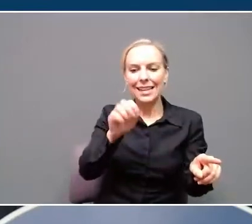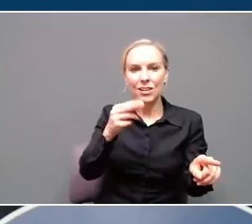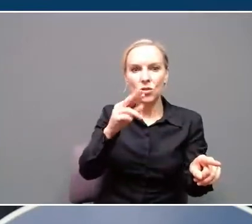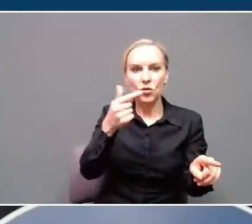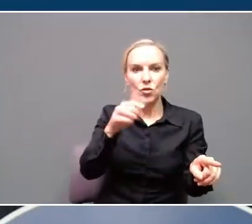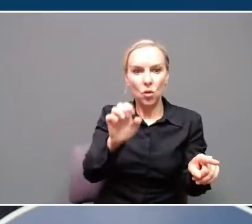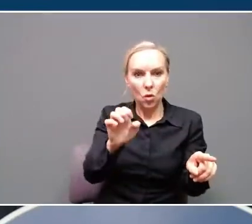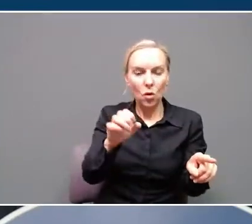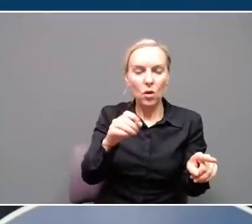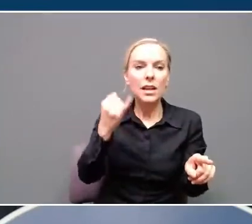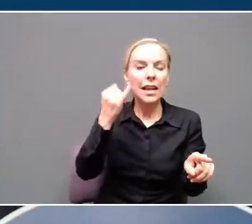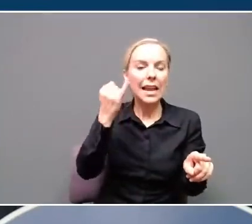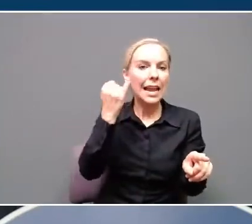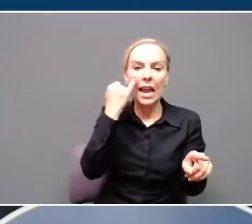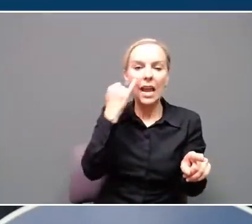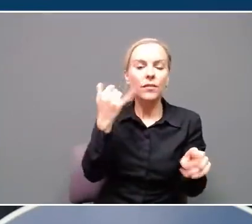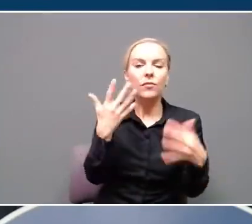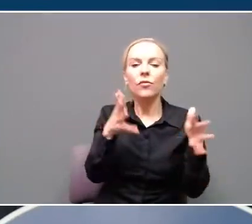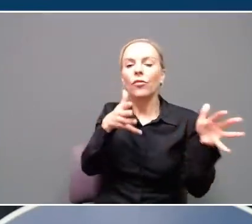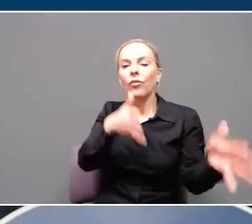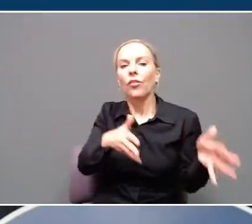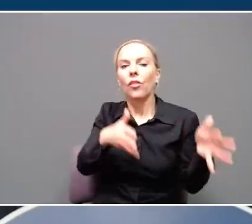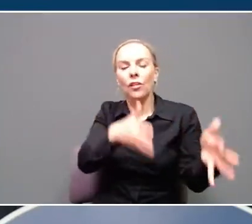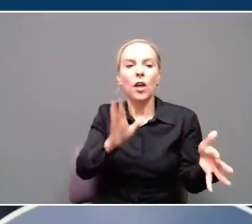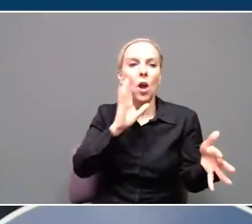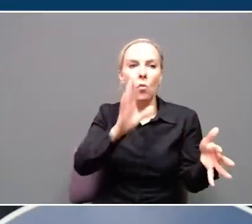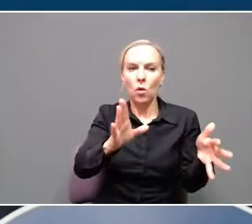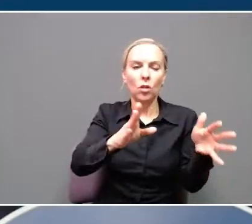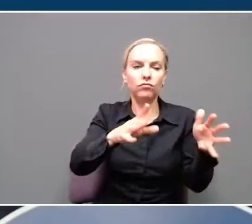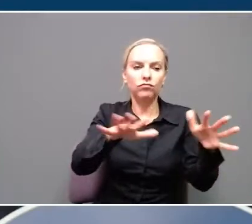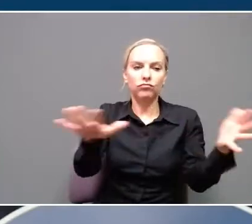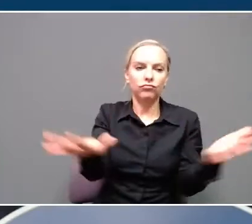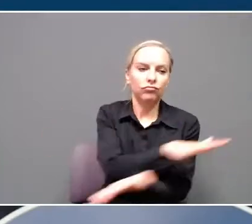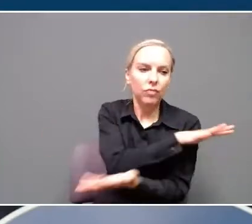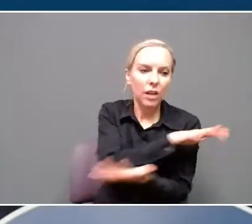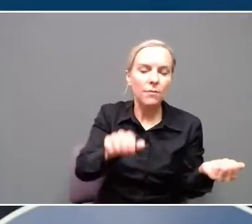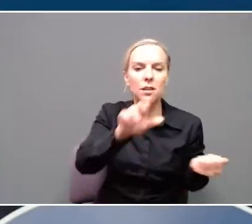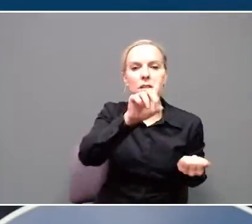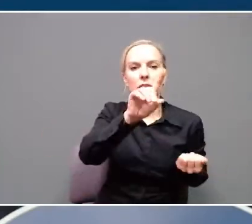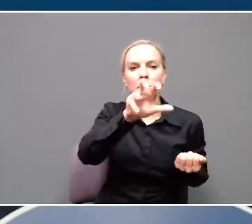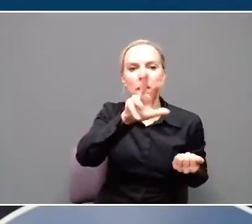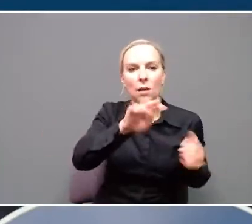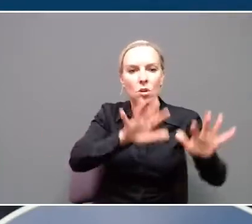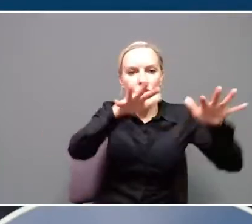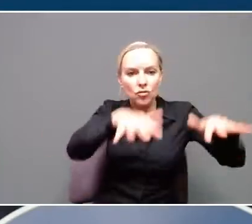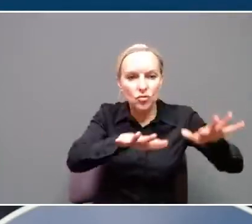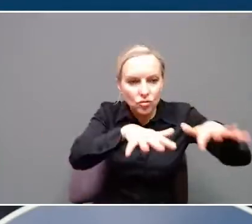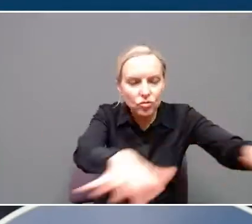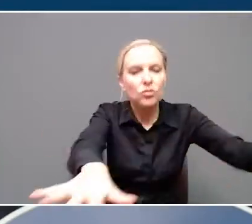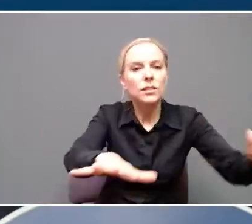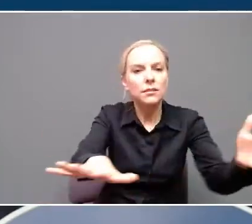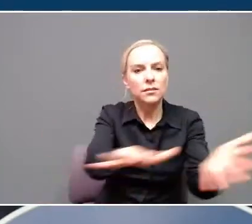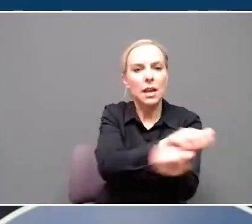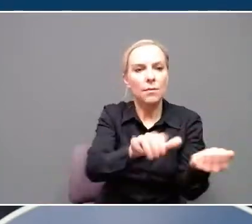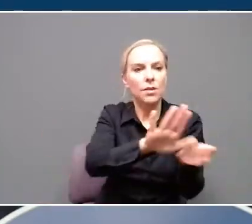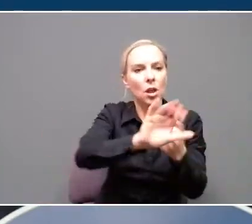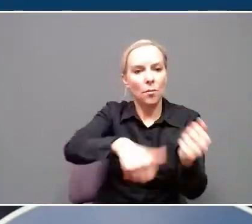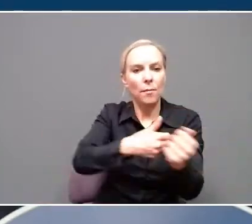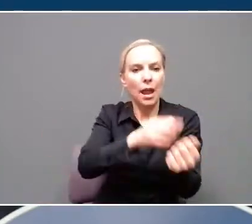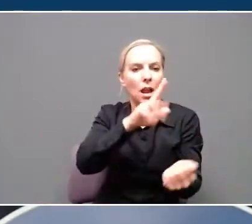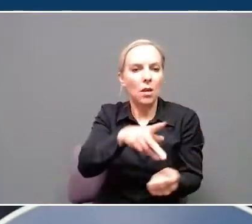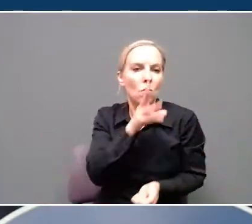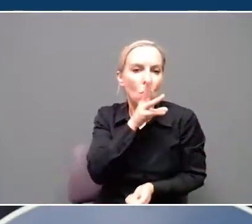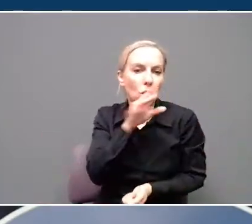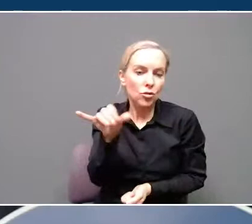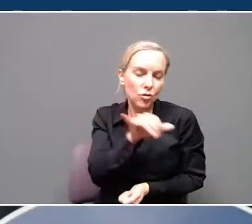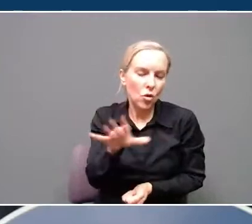earthen dam. That would have gone downstream and wiped out their backup for water, which we'll talk about in a minute, as